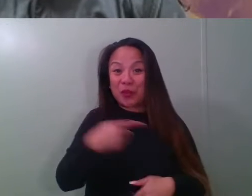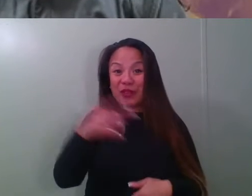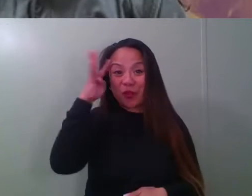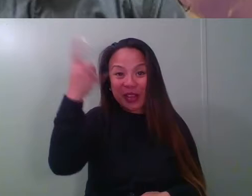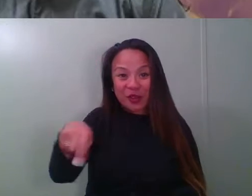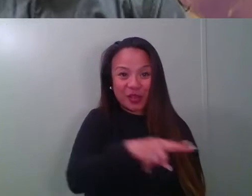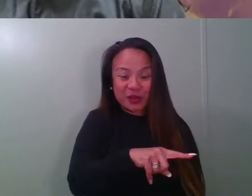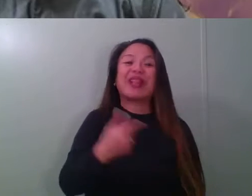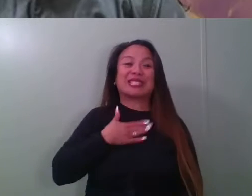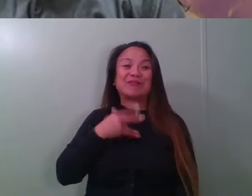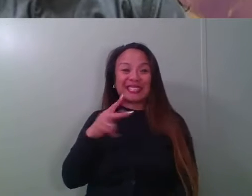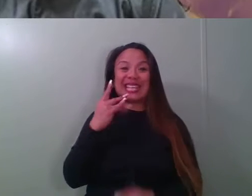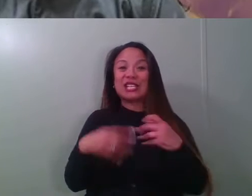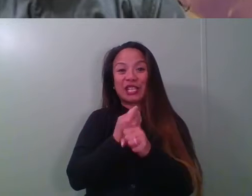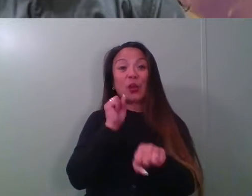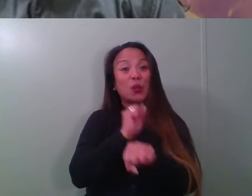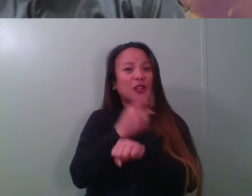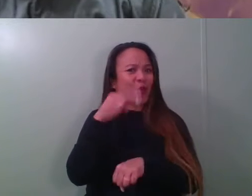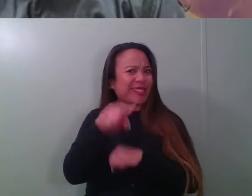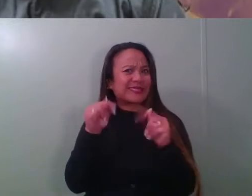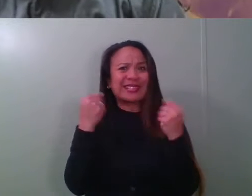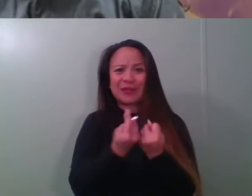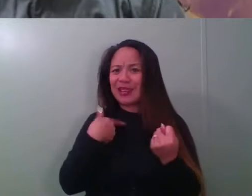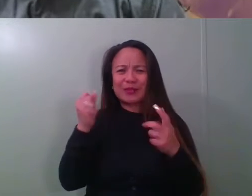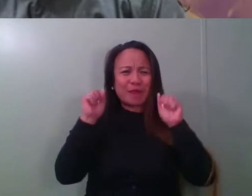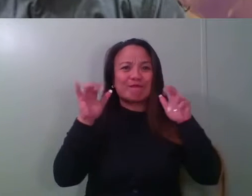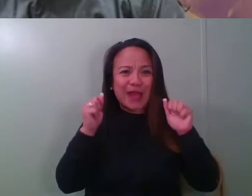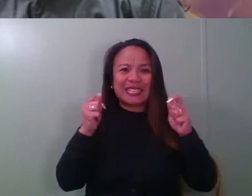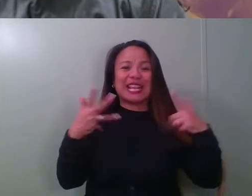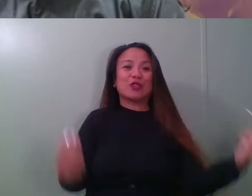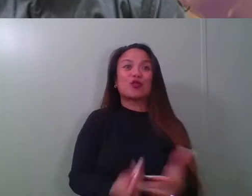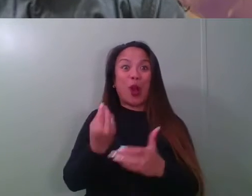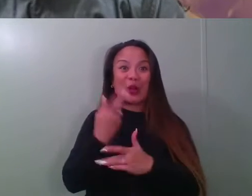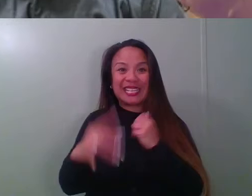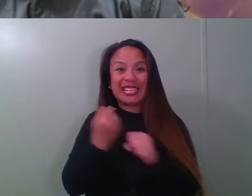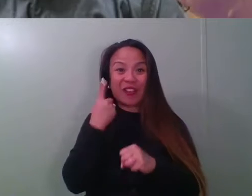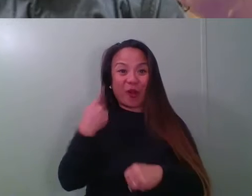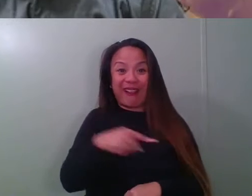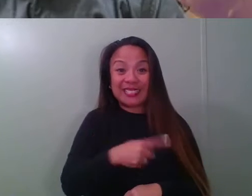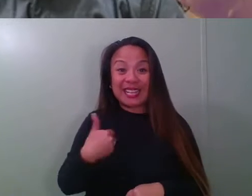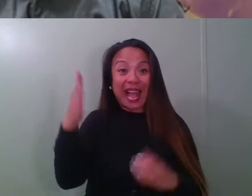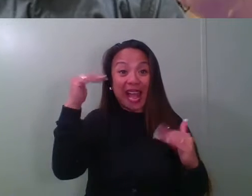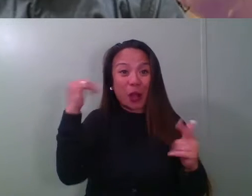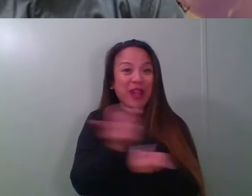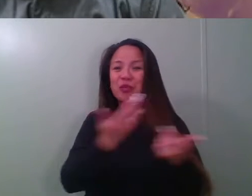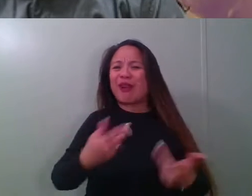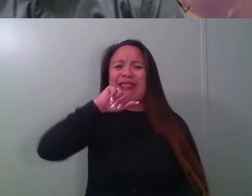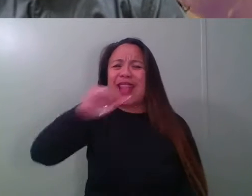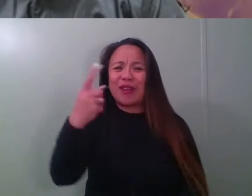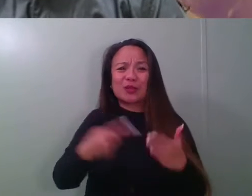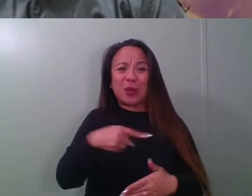we've put together for you. This is my second year working with this team, and it's been an amazing growing year for us.